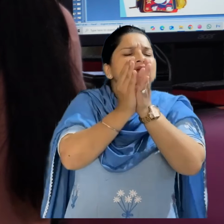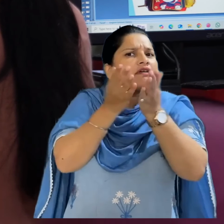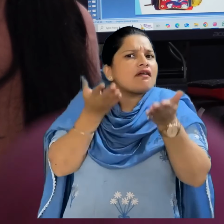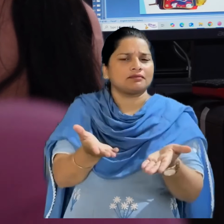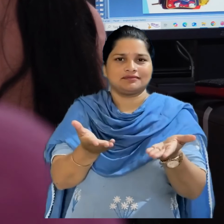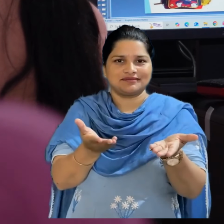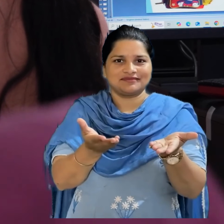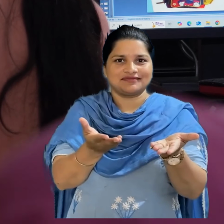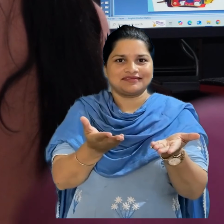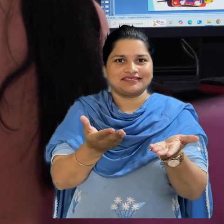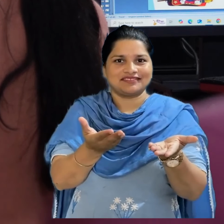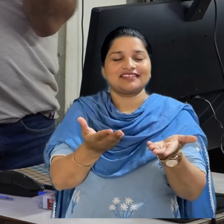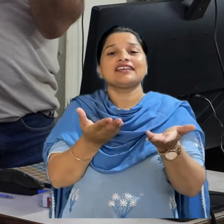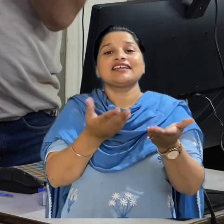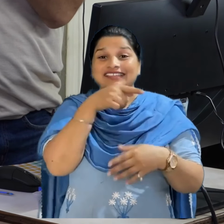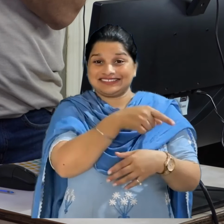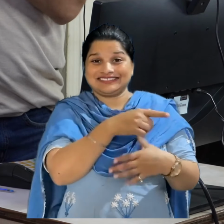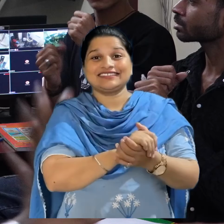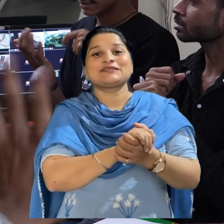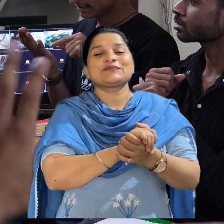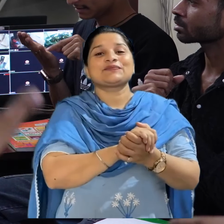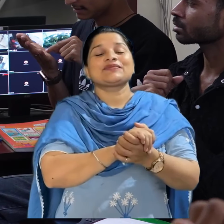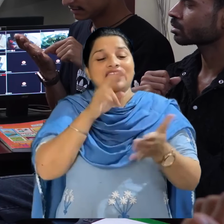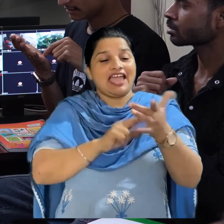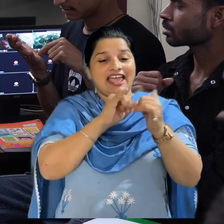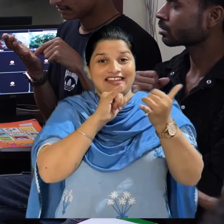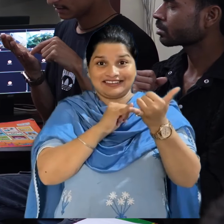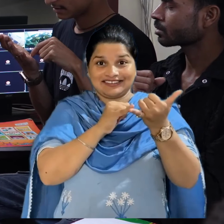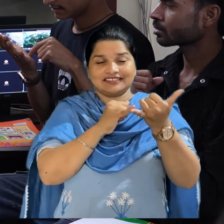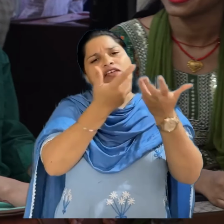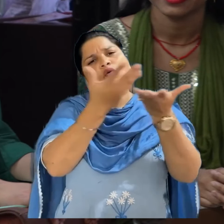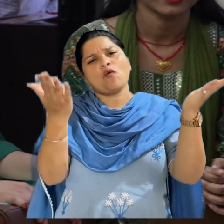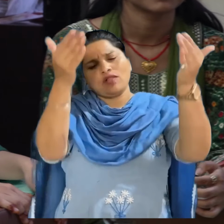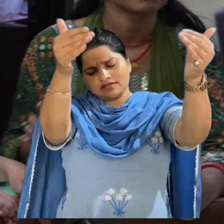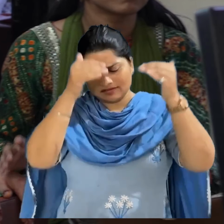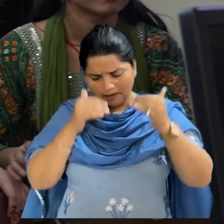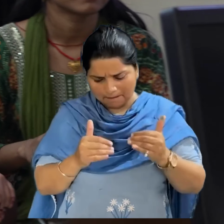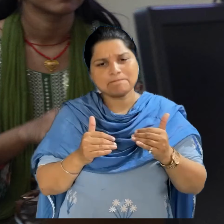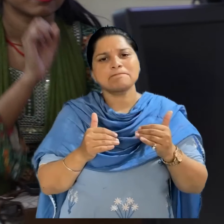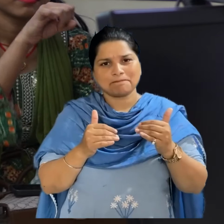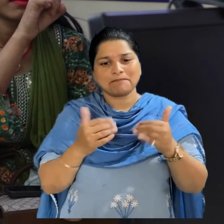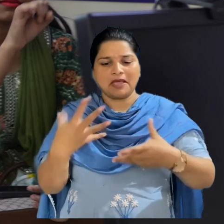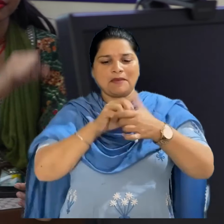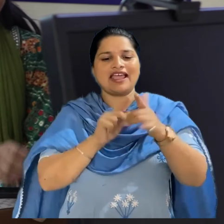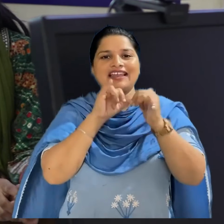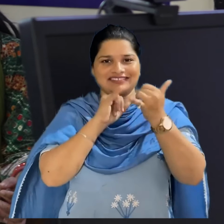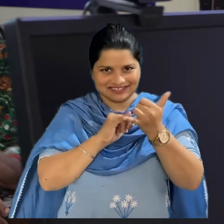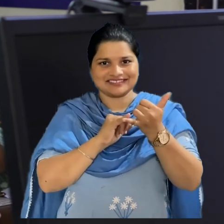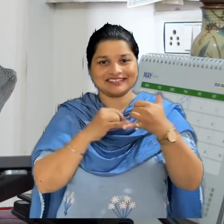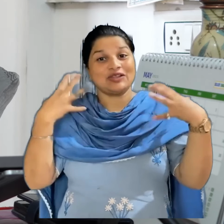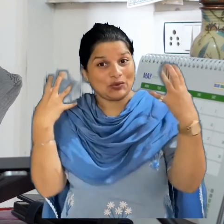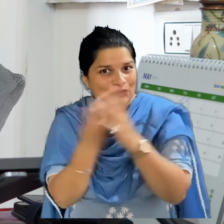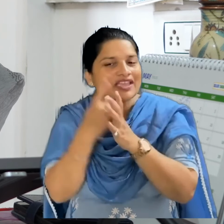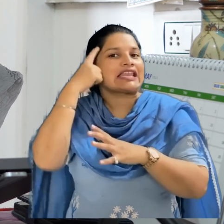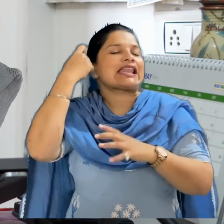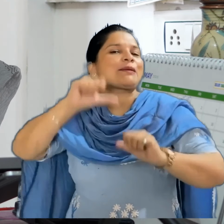also part of the dream coming true. The dream doesn't have to be my dream coming true. It's about across the platform, everybody